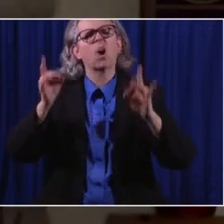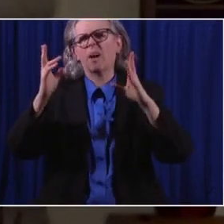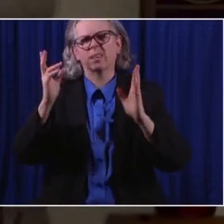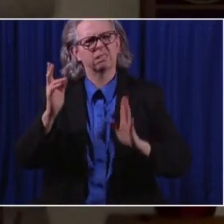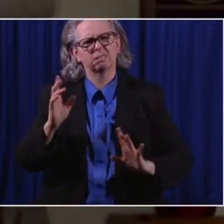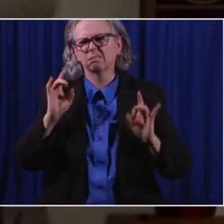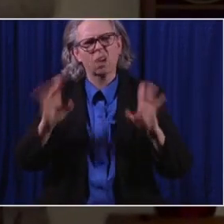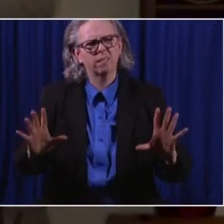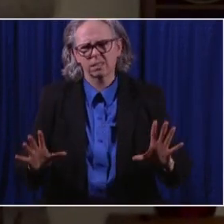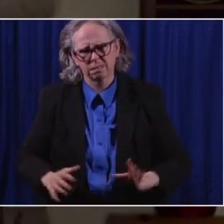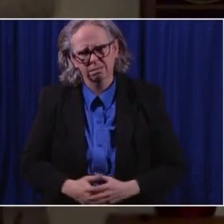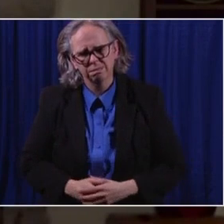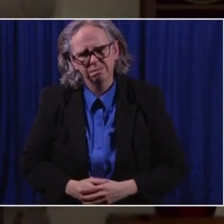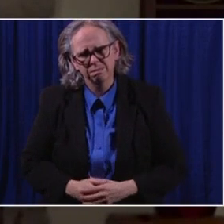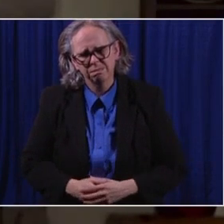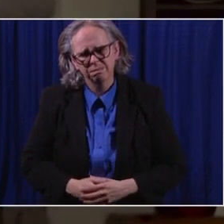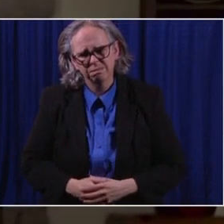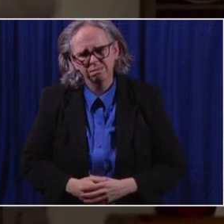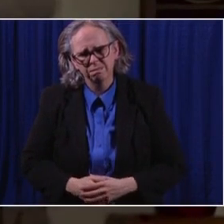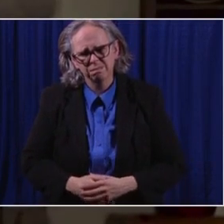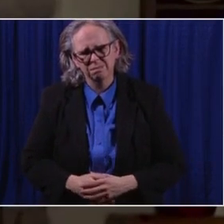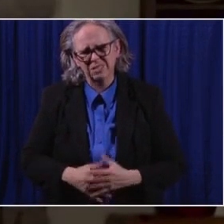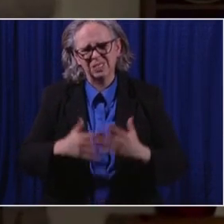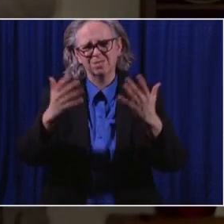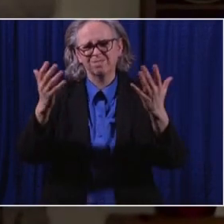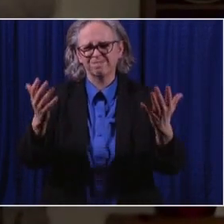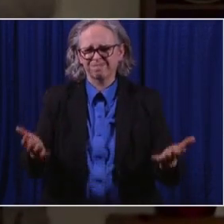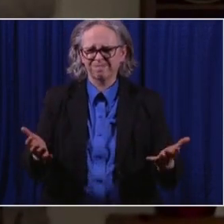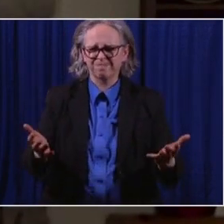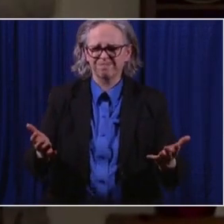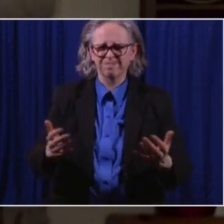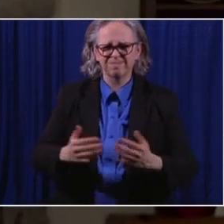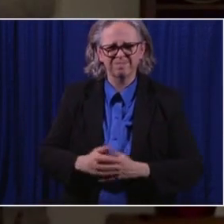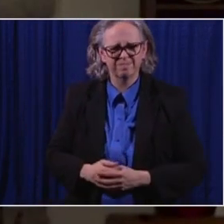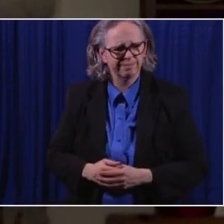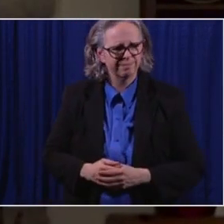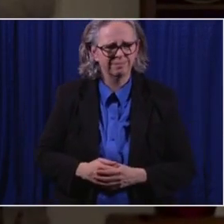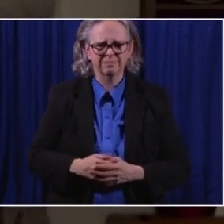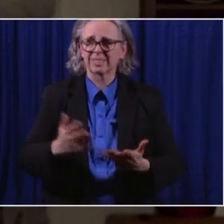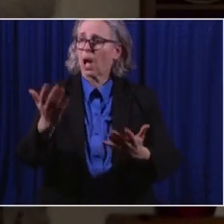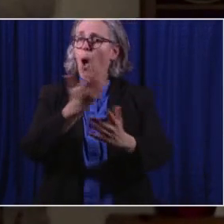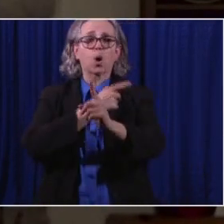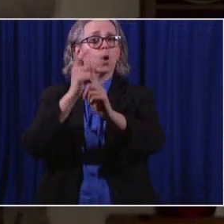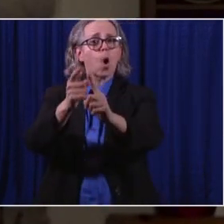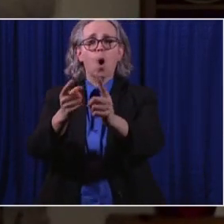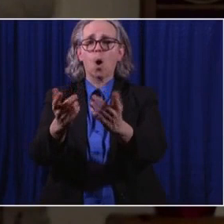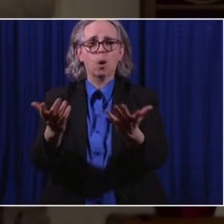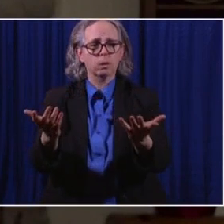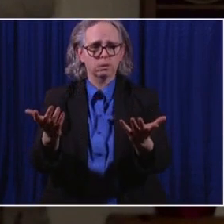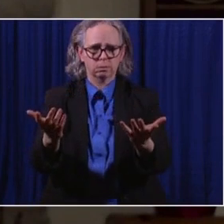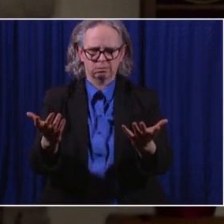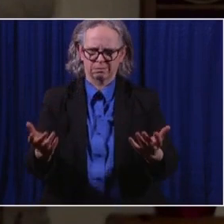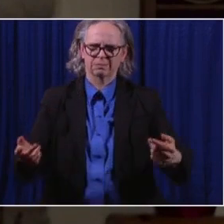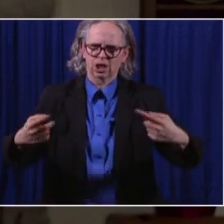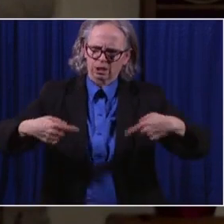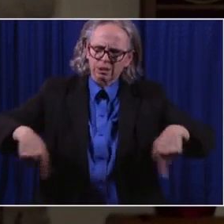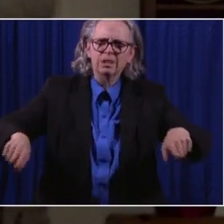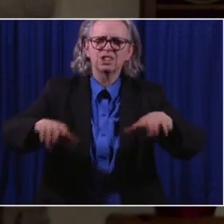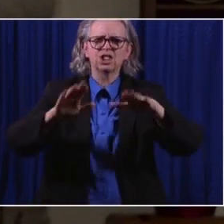before. So our goal is to get all these children back in